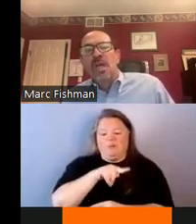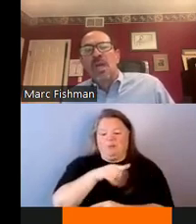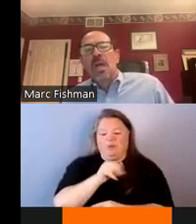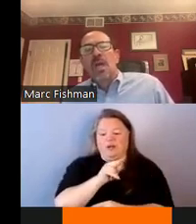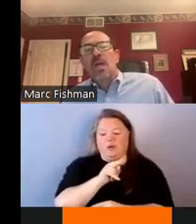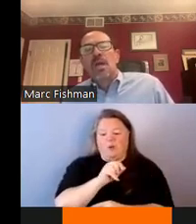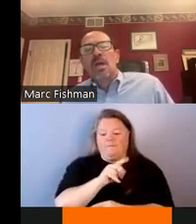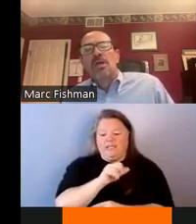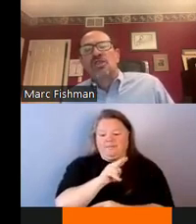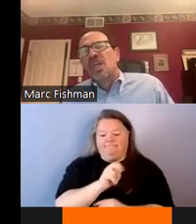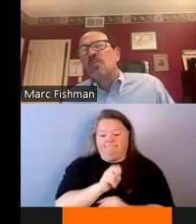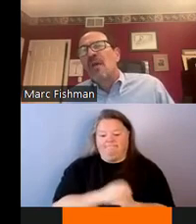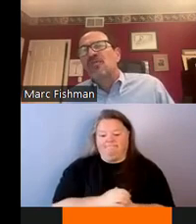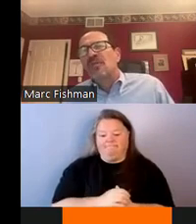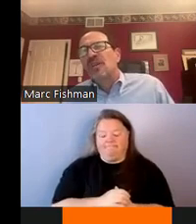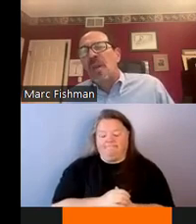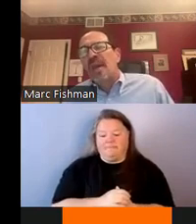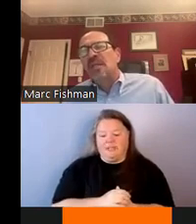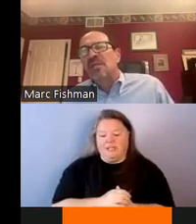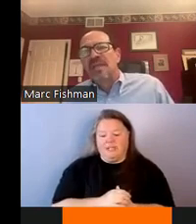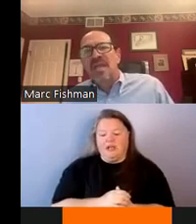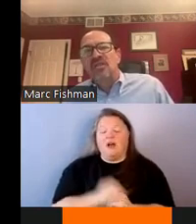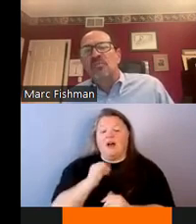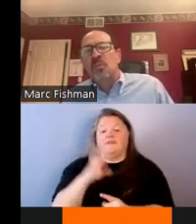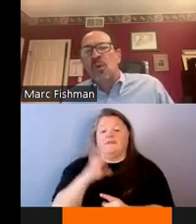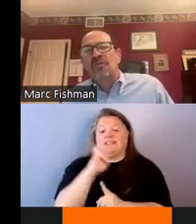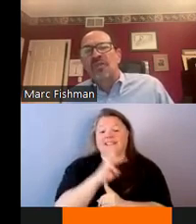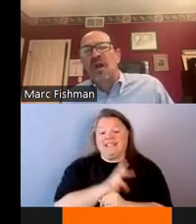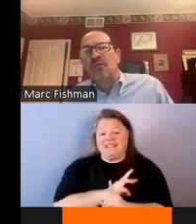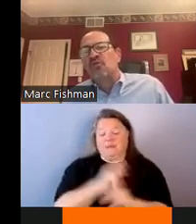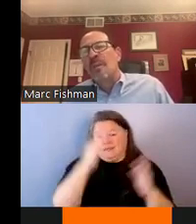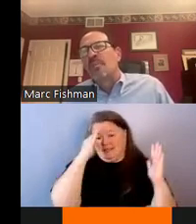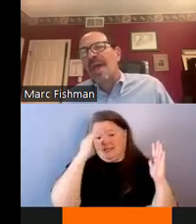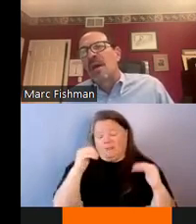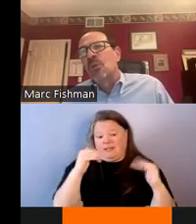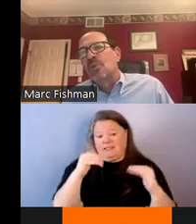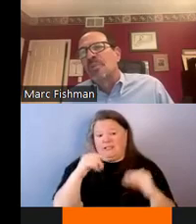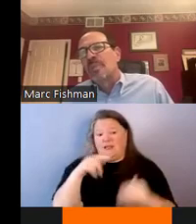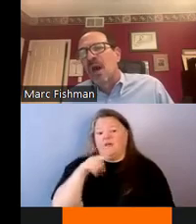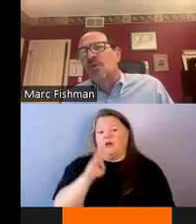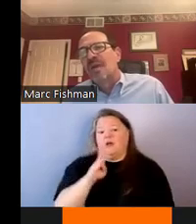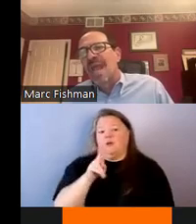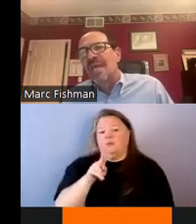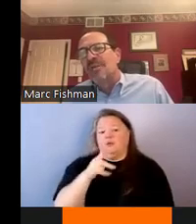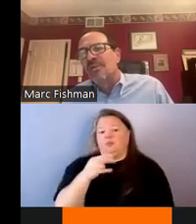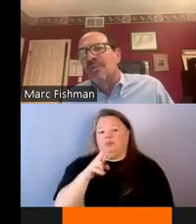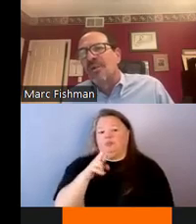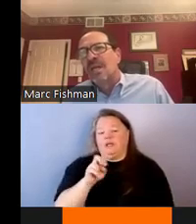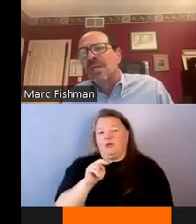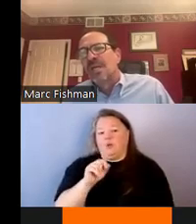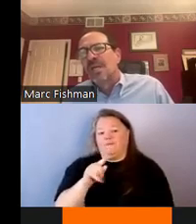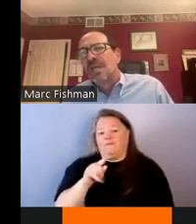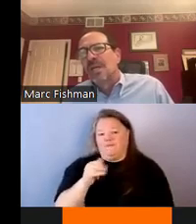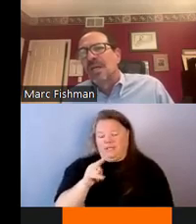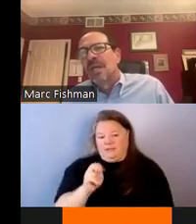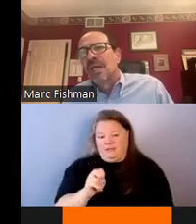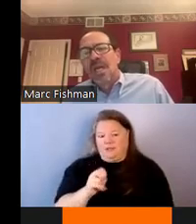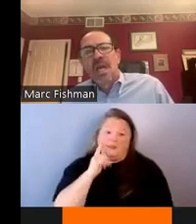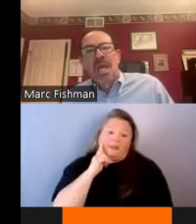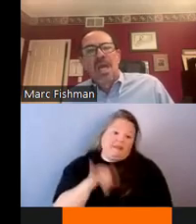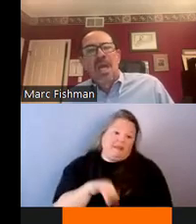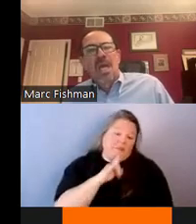Of the 6 months of expected days of buprenorphine coverage, remember that number would be about 180, right?